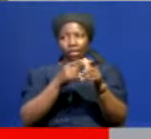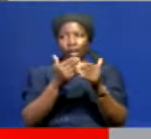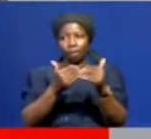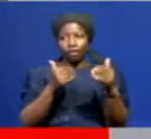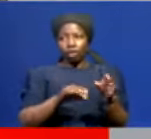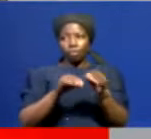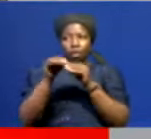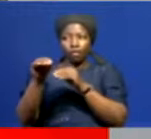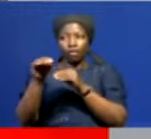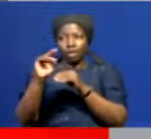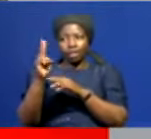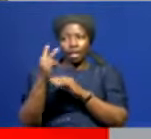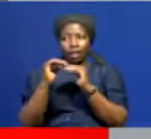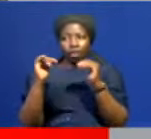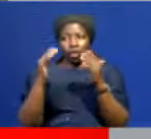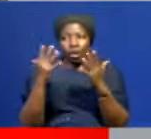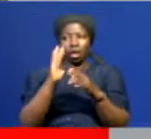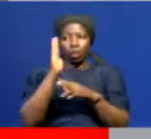officially open.